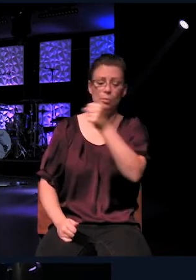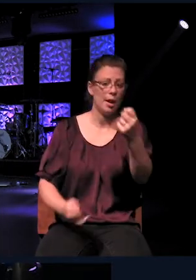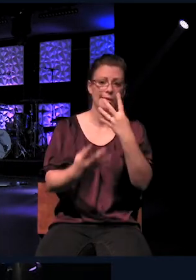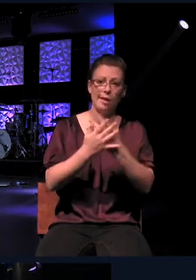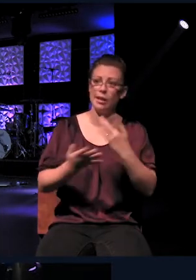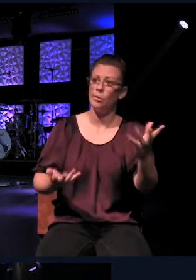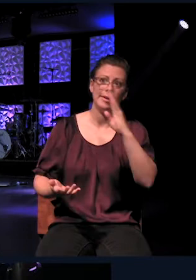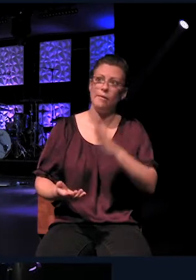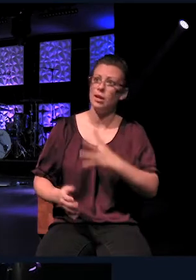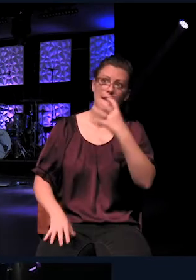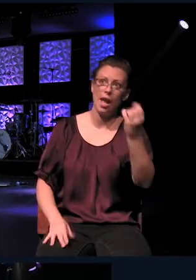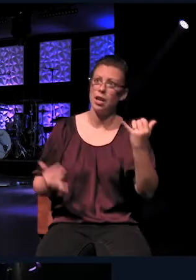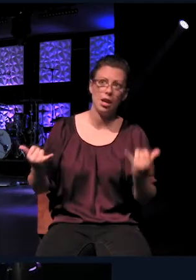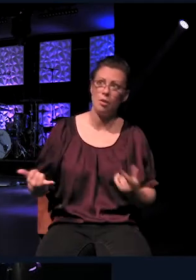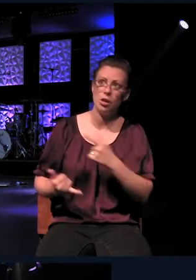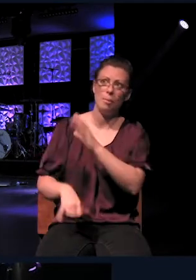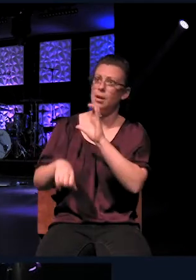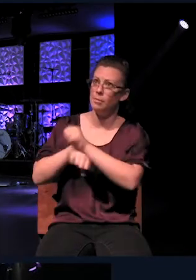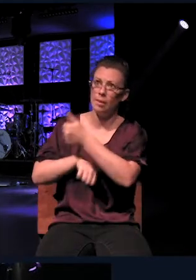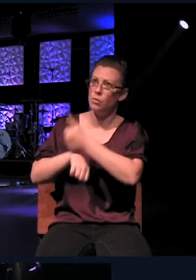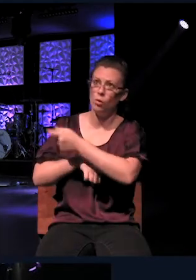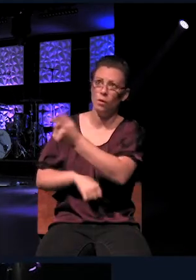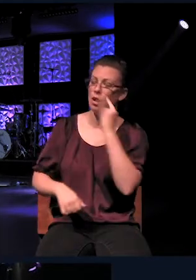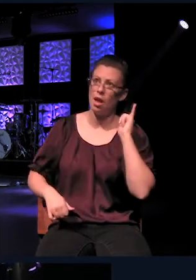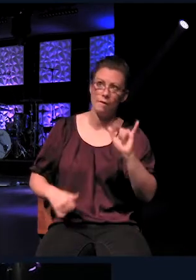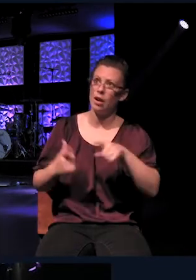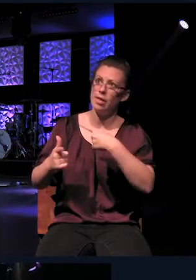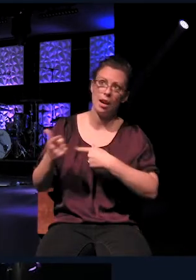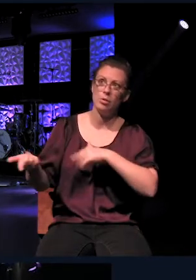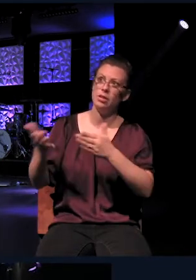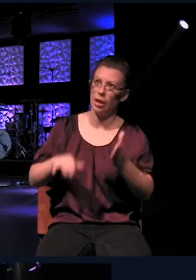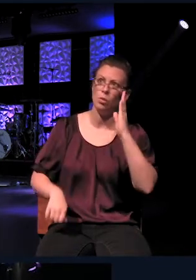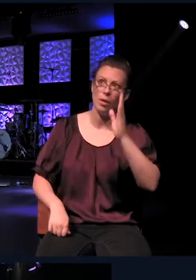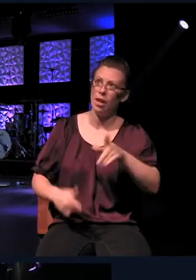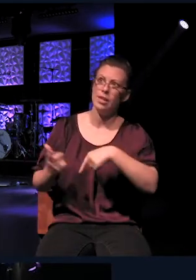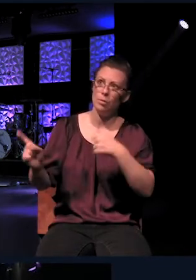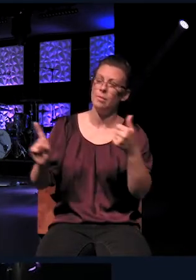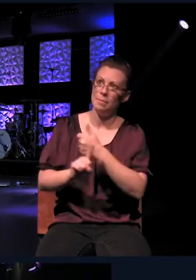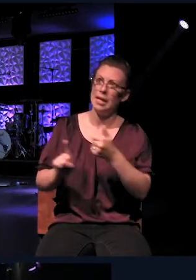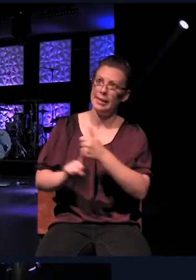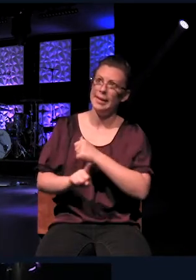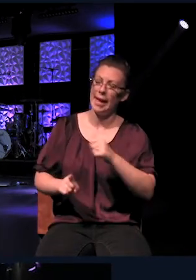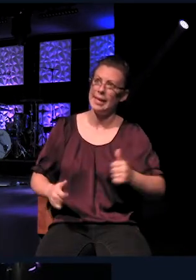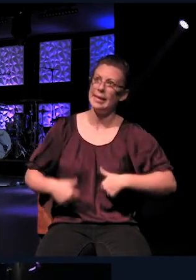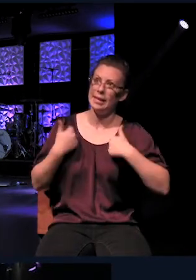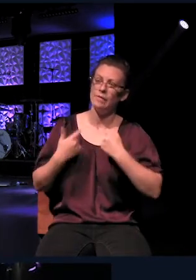up, and we're never going to get out, and what are we going to do? We're going to die, and I'm beaten, and right?